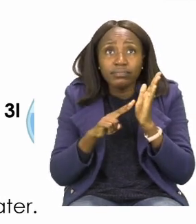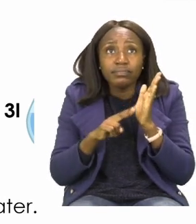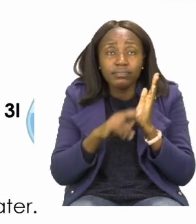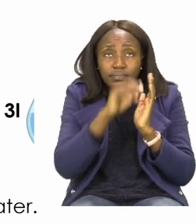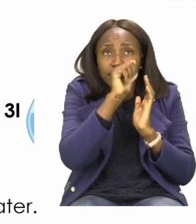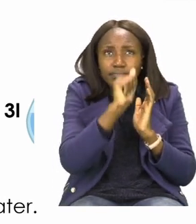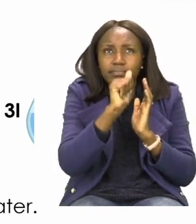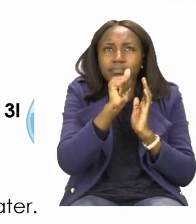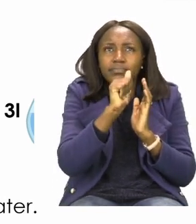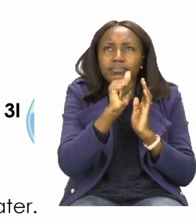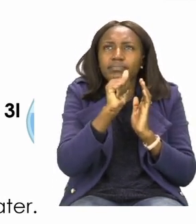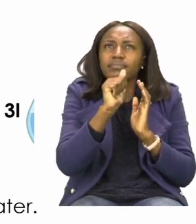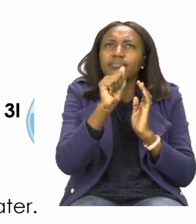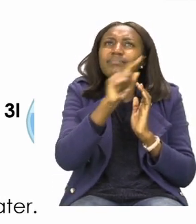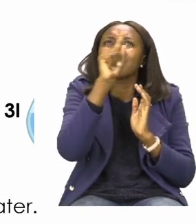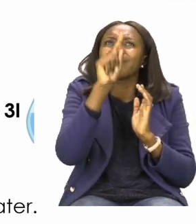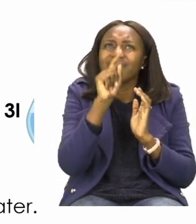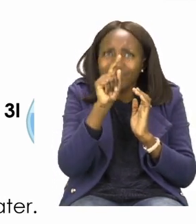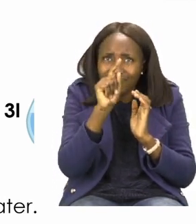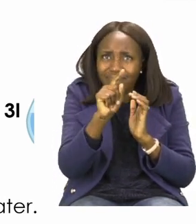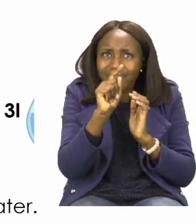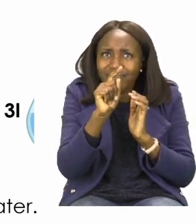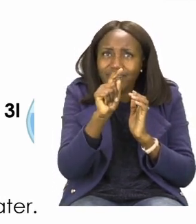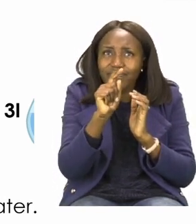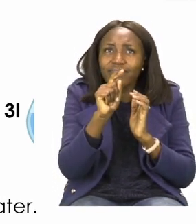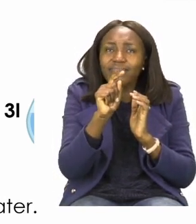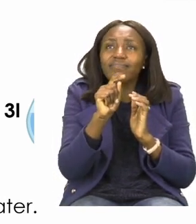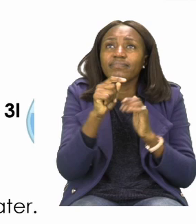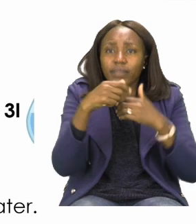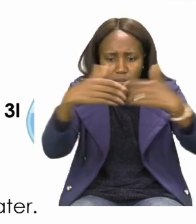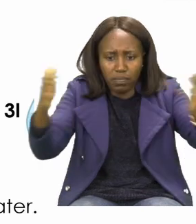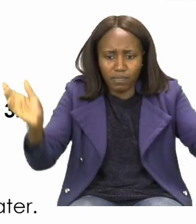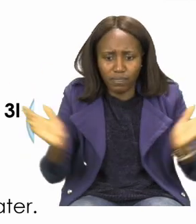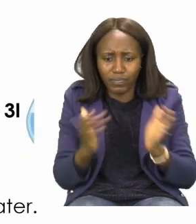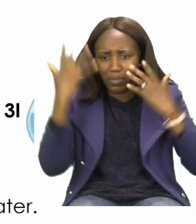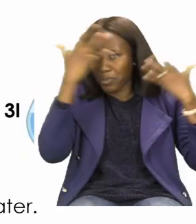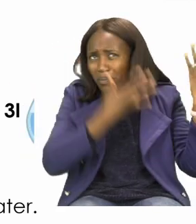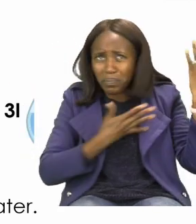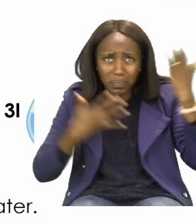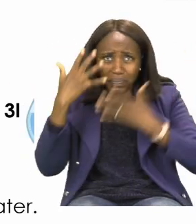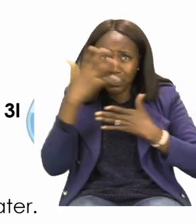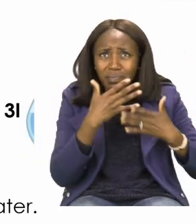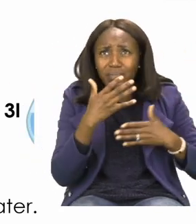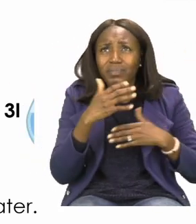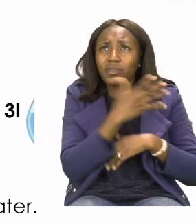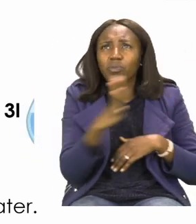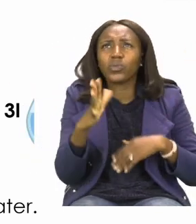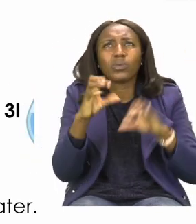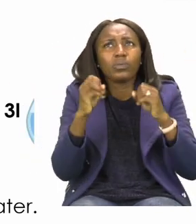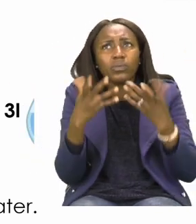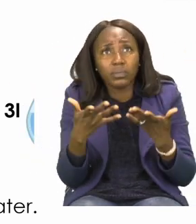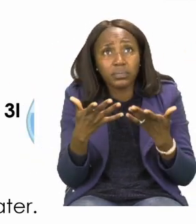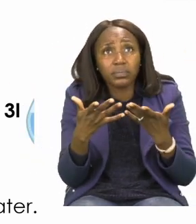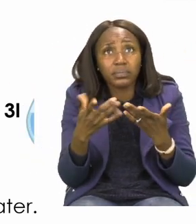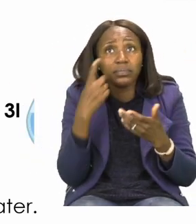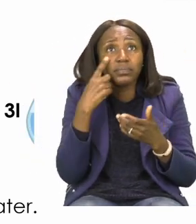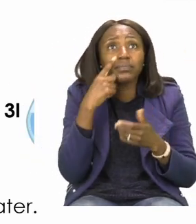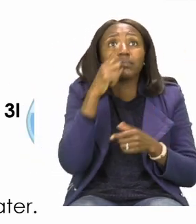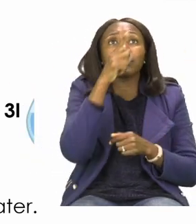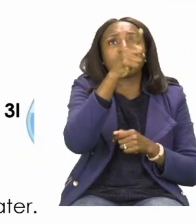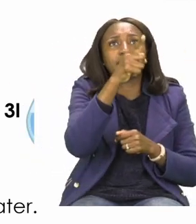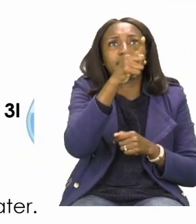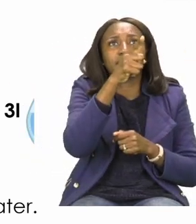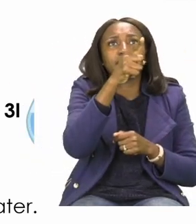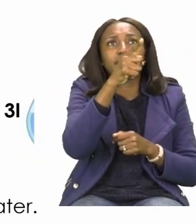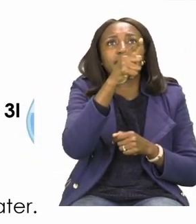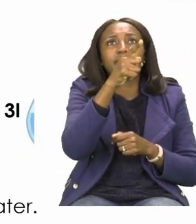sentences. And then after reading all the sentences, please, boys and girls, make sure that you color